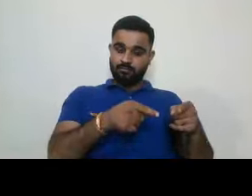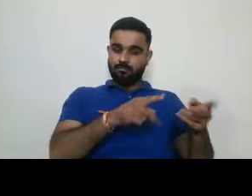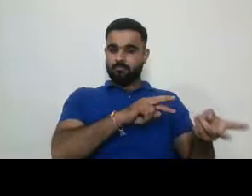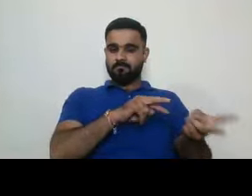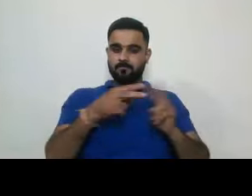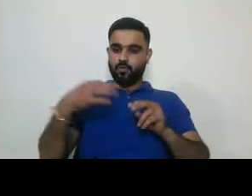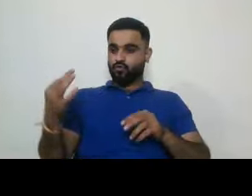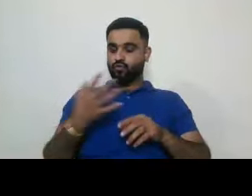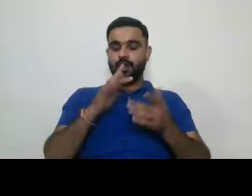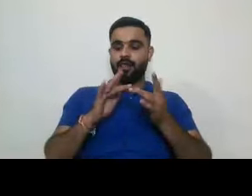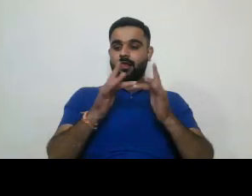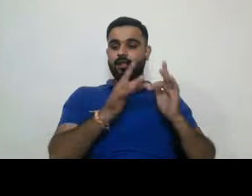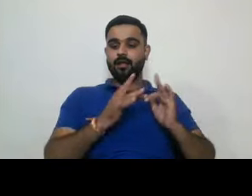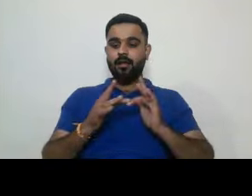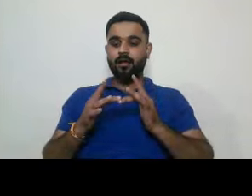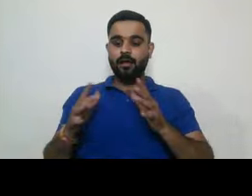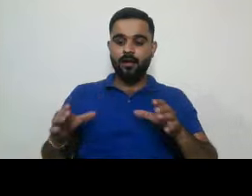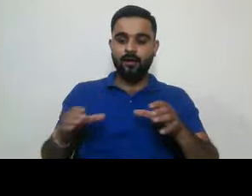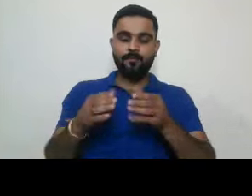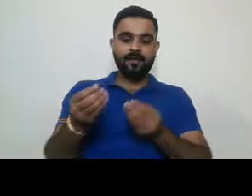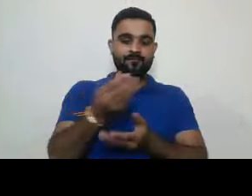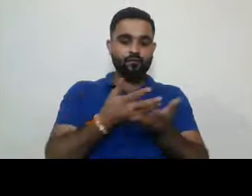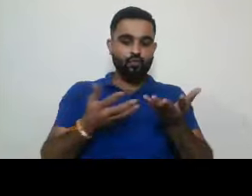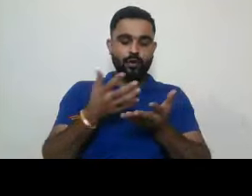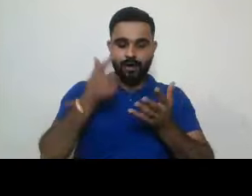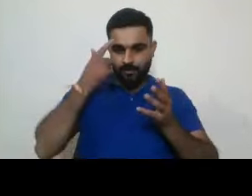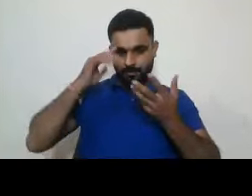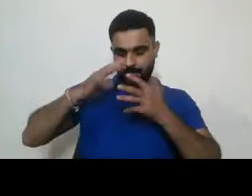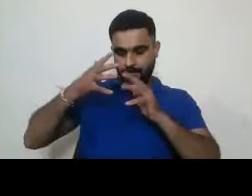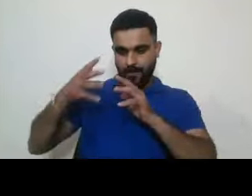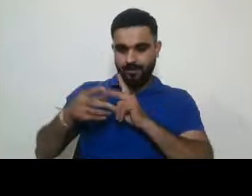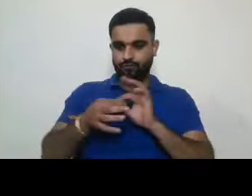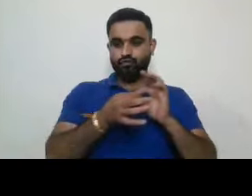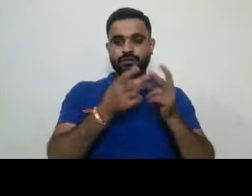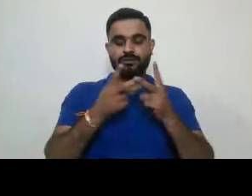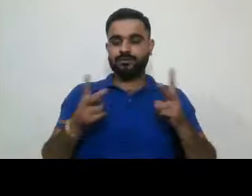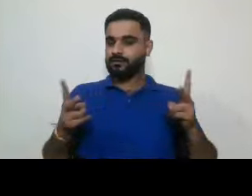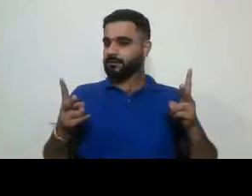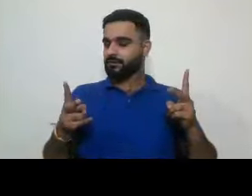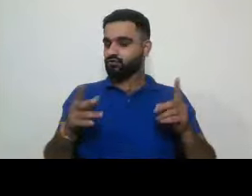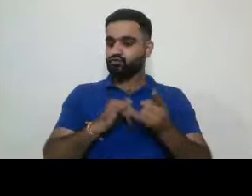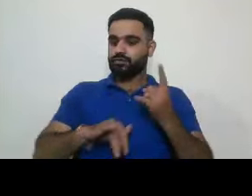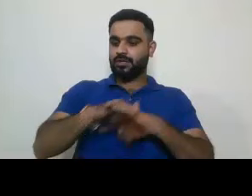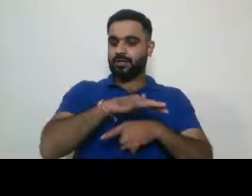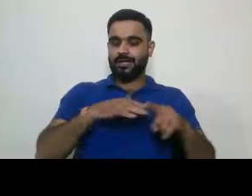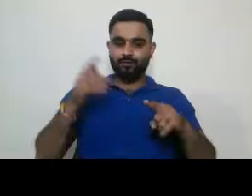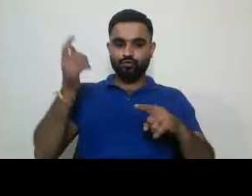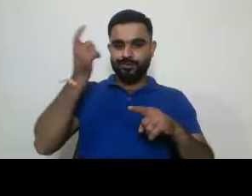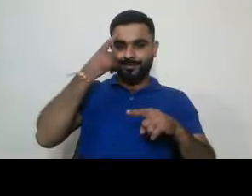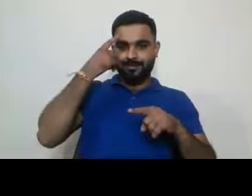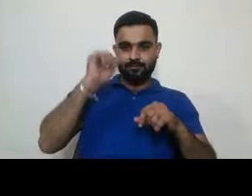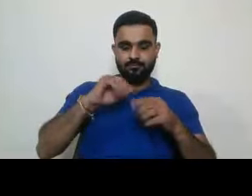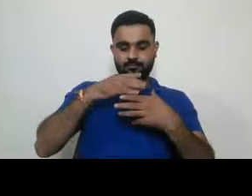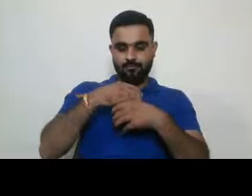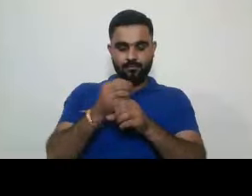has a neural network which it gathers information like our brain does from different cells in our head, and brings